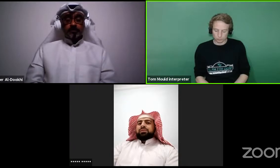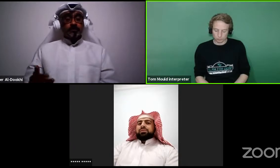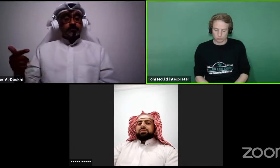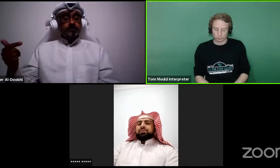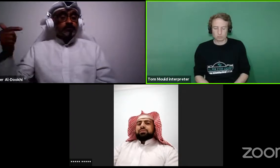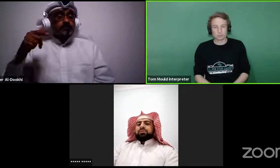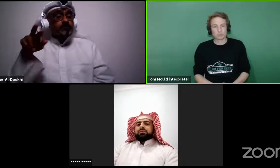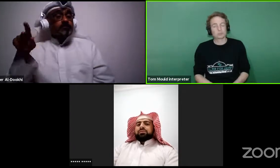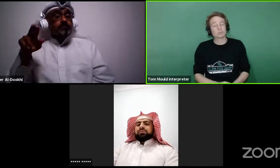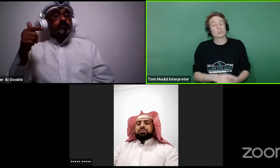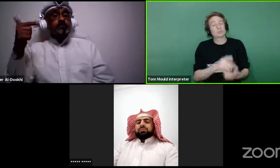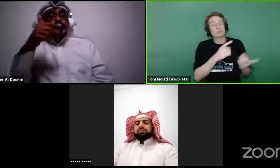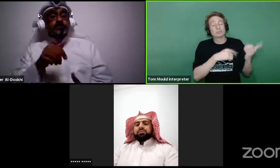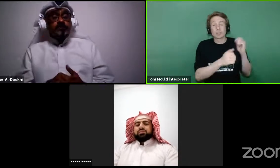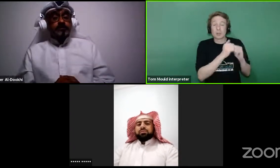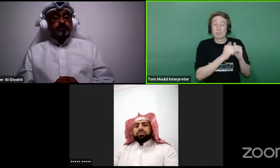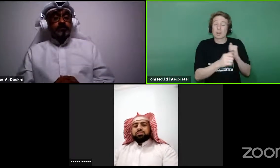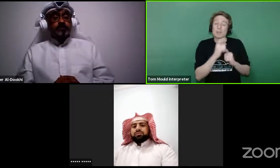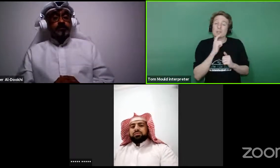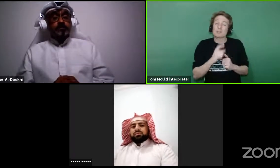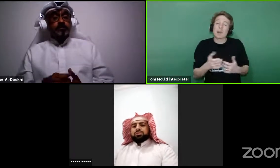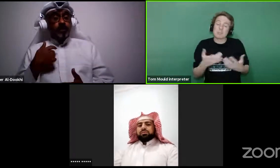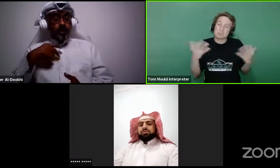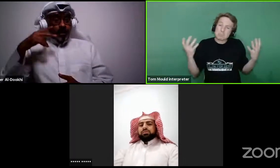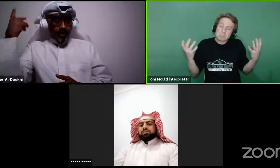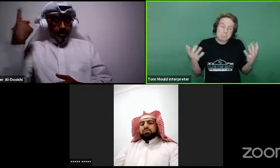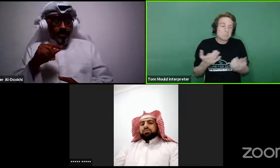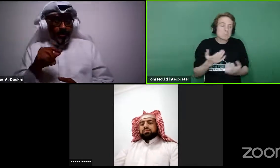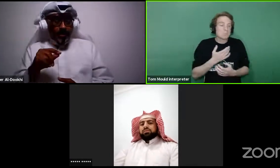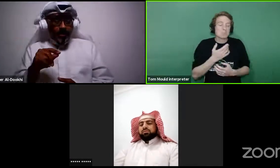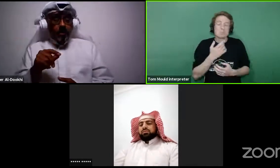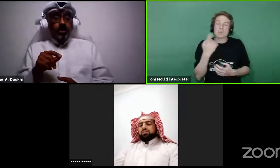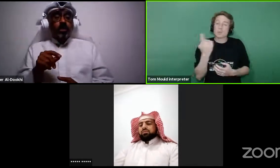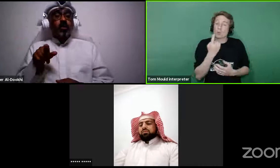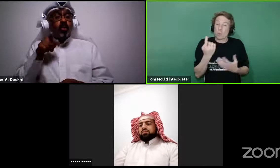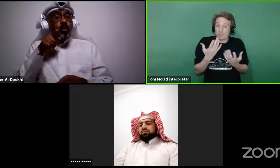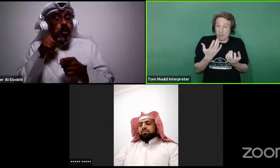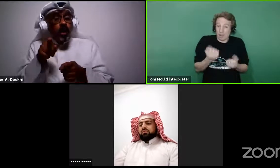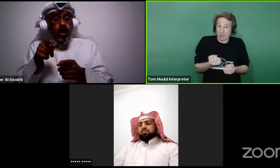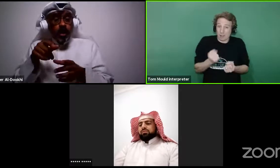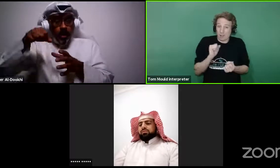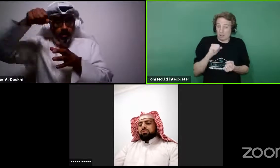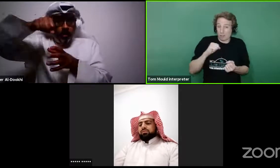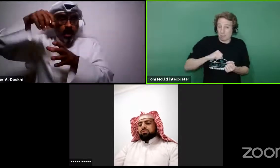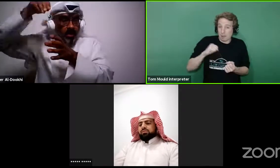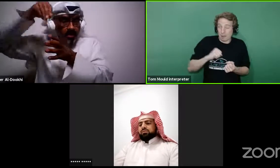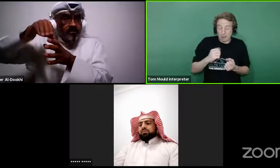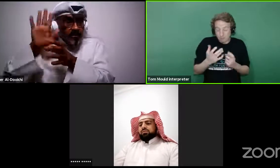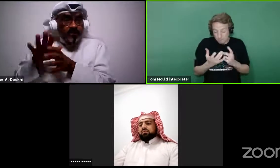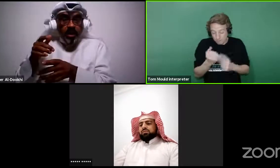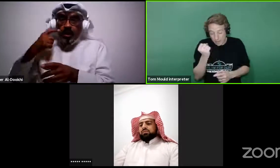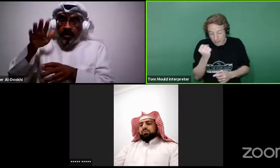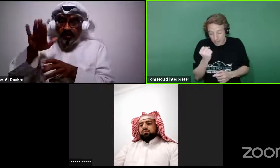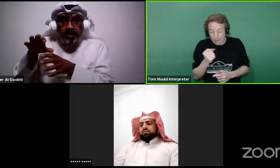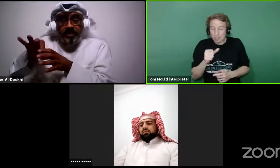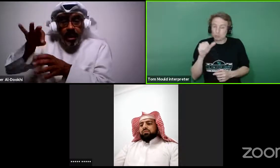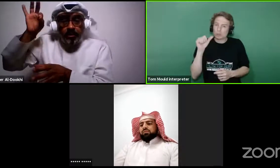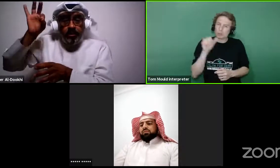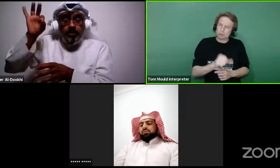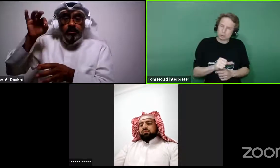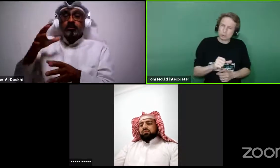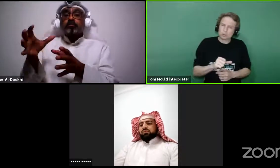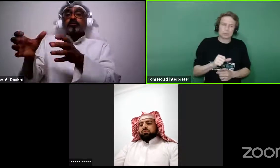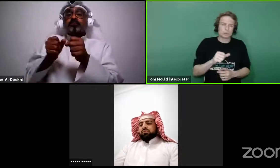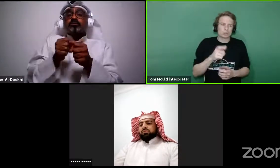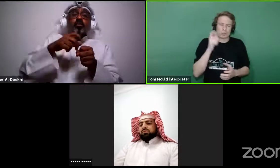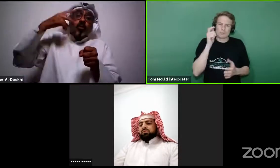brothers said, their penalty should be that they, in whose bag it is found, they should be held for the punishment